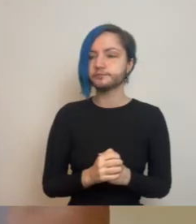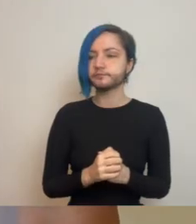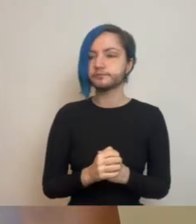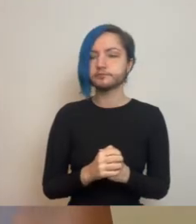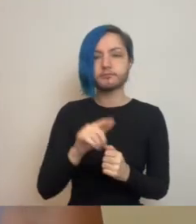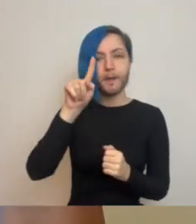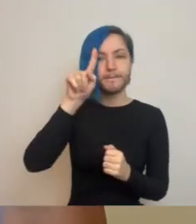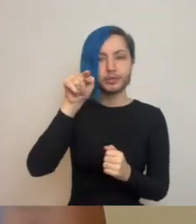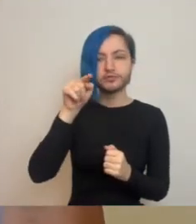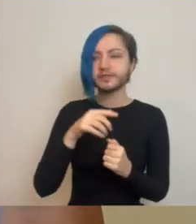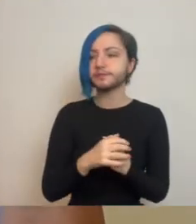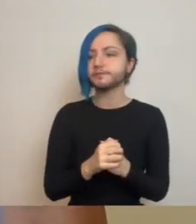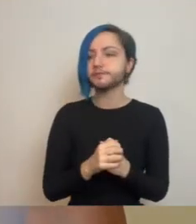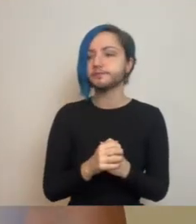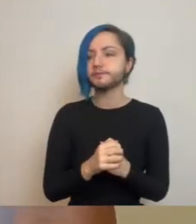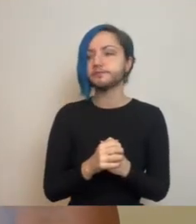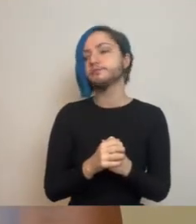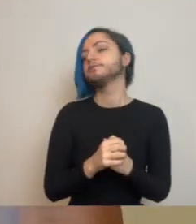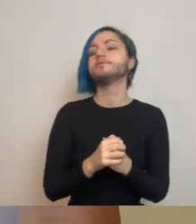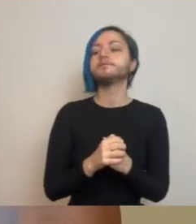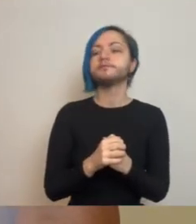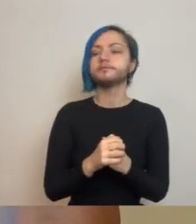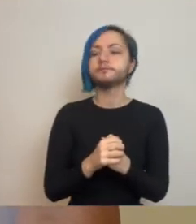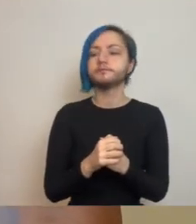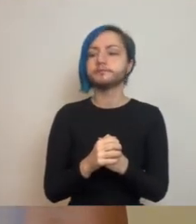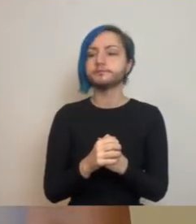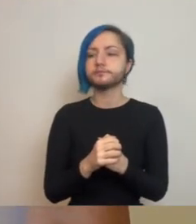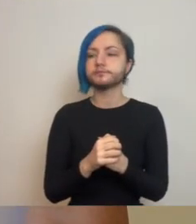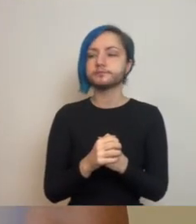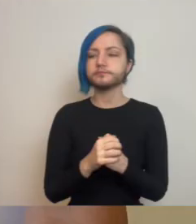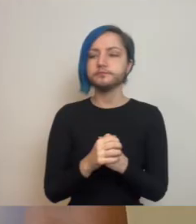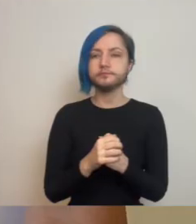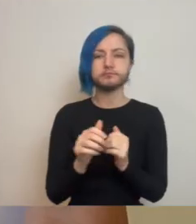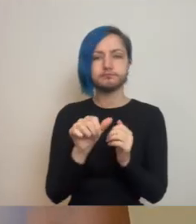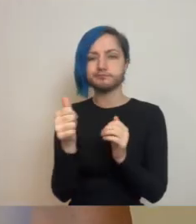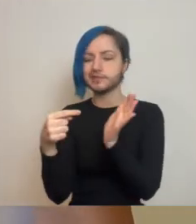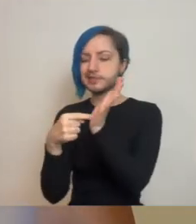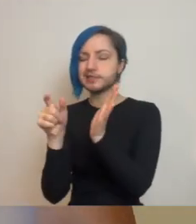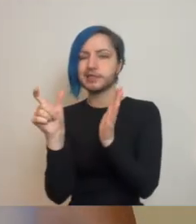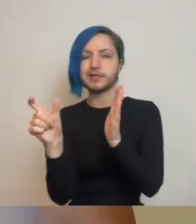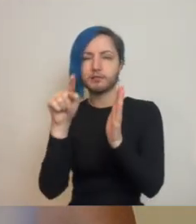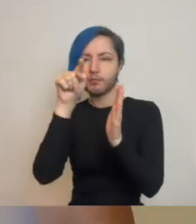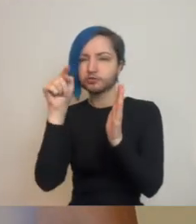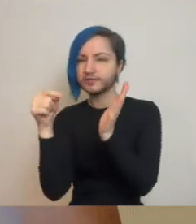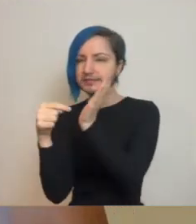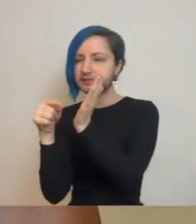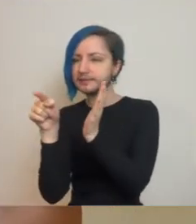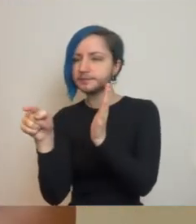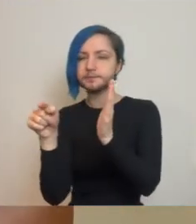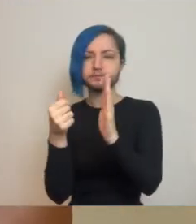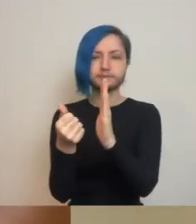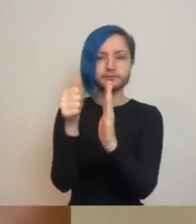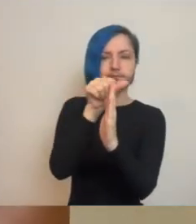near the centre. There's an apostrophe, don't, there's an apostrophe between the N and the T. And then the O